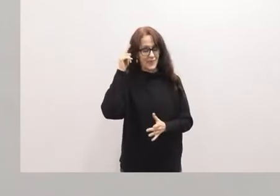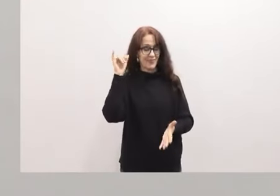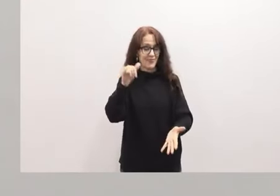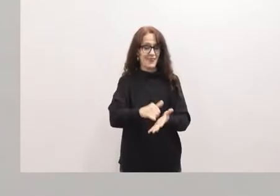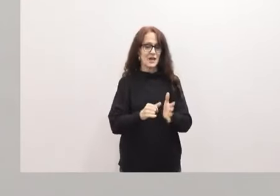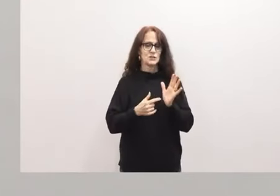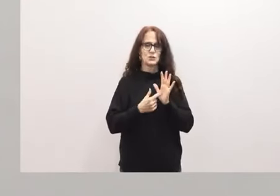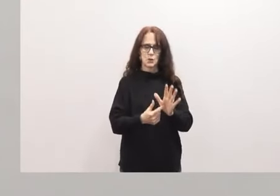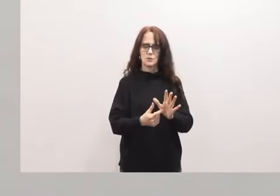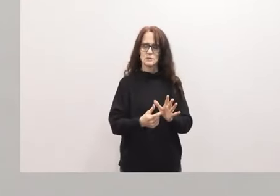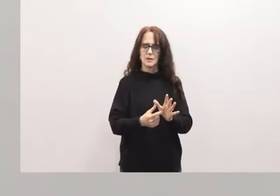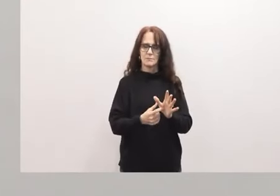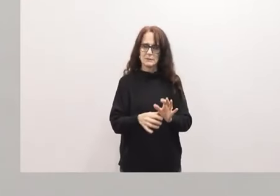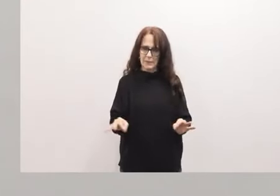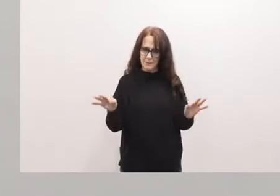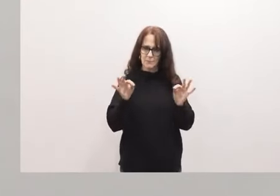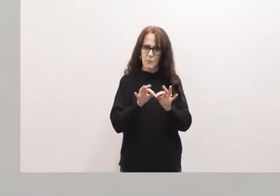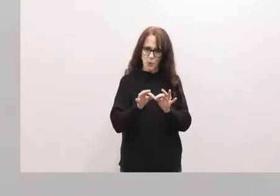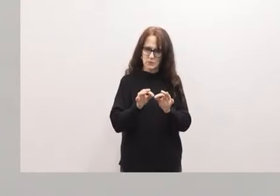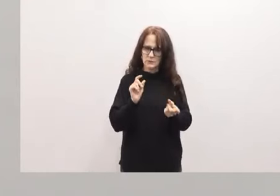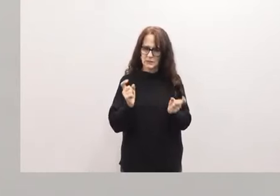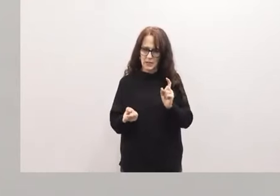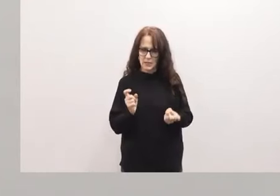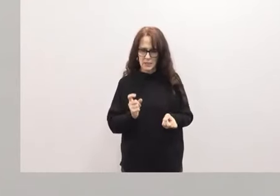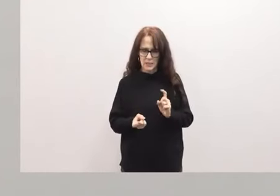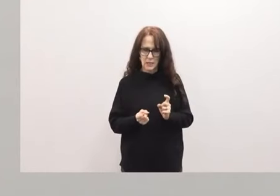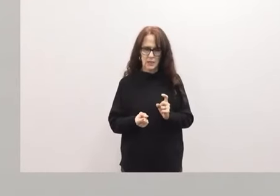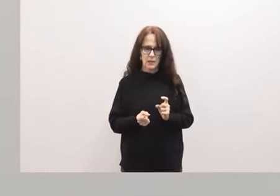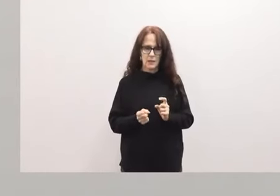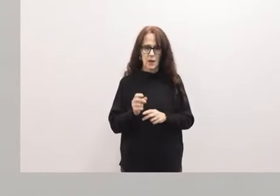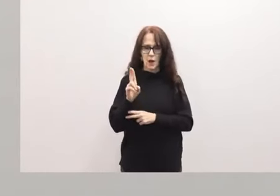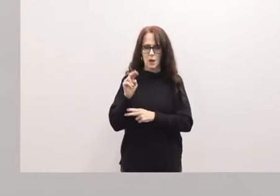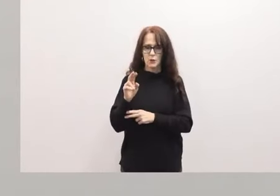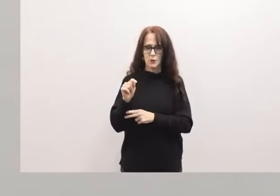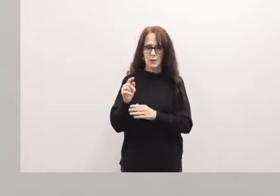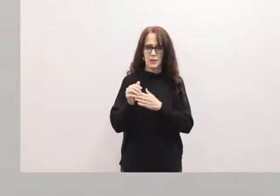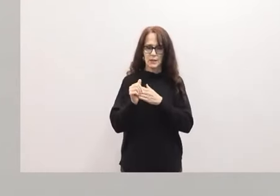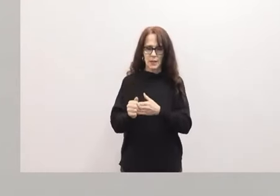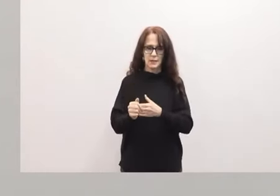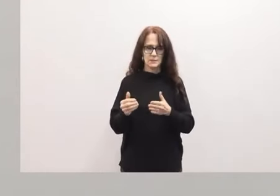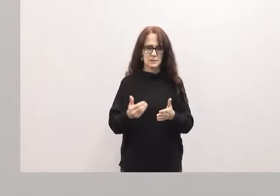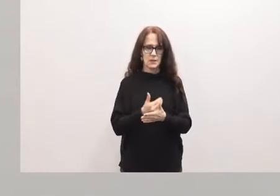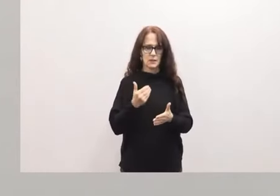some promising practices. We have revised our unit guides as well. There is a new